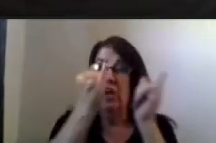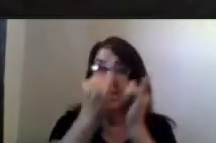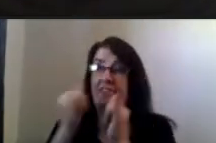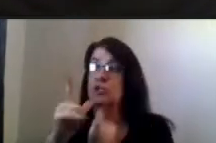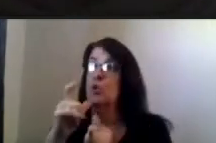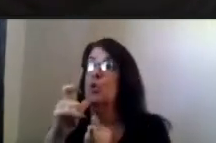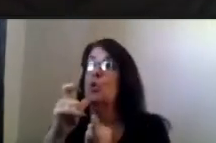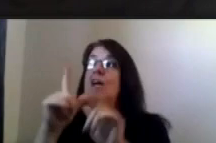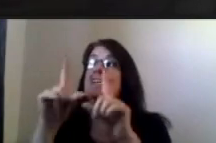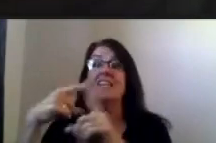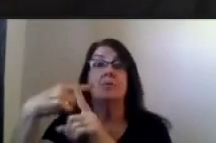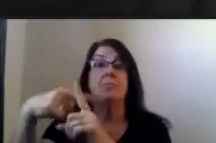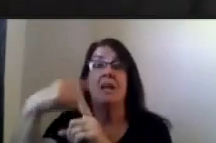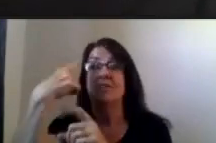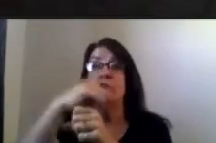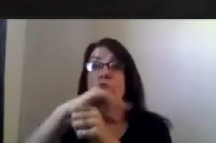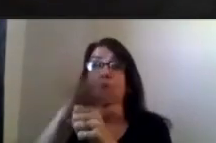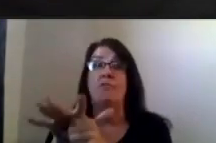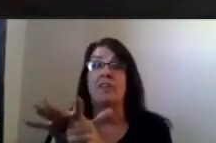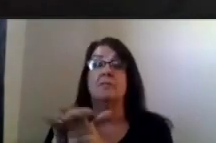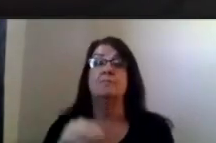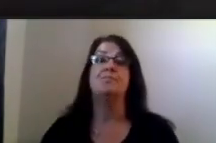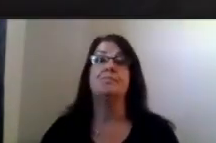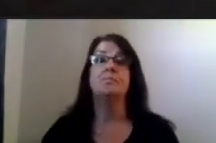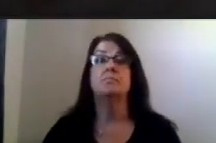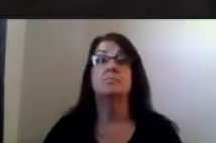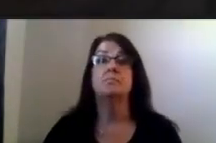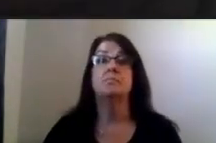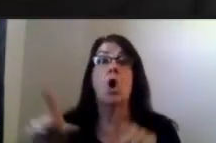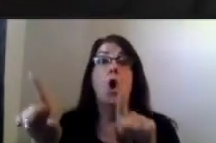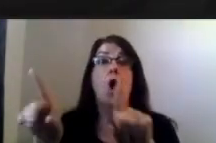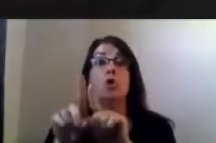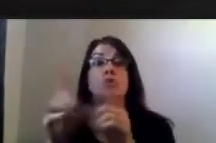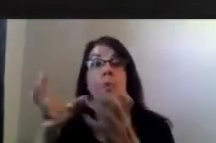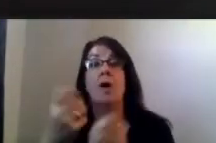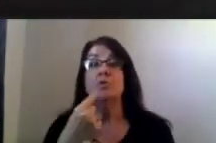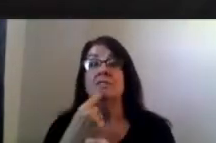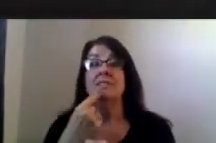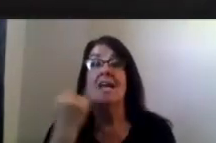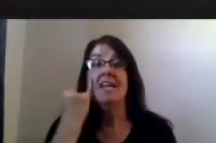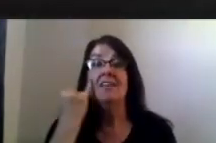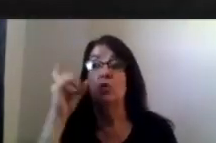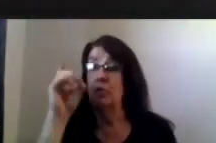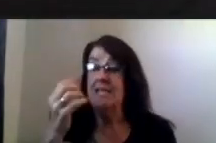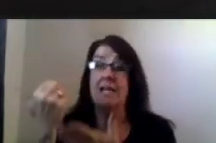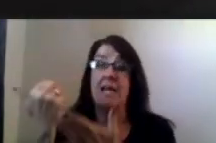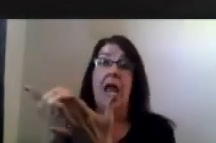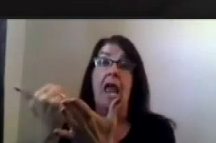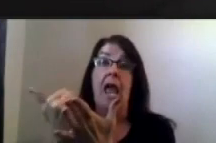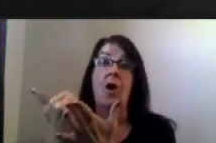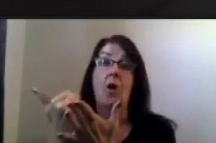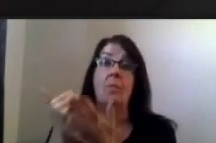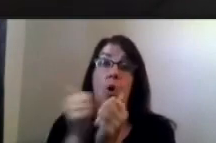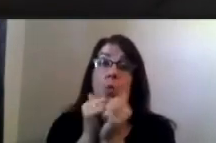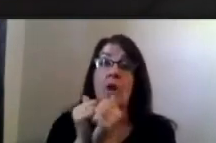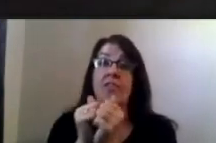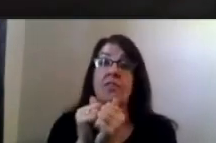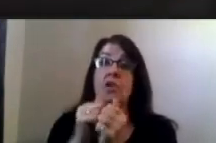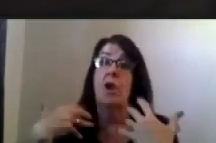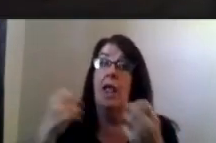tested positive for COVID-19. And I just also wanted to mention that if you did need help with your health